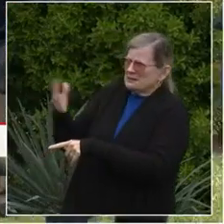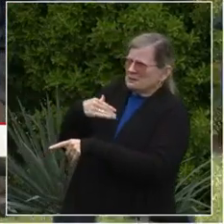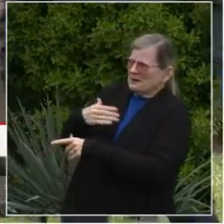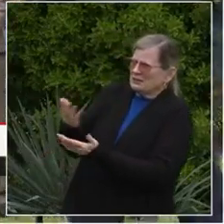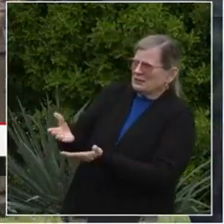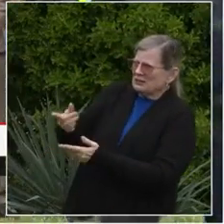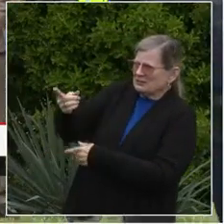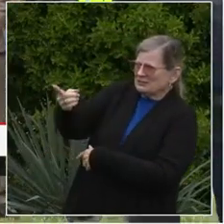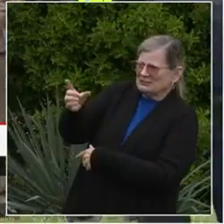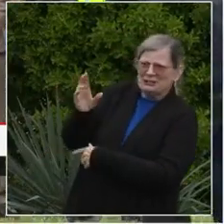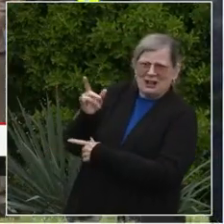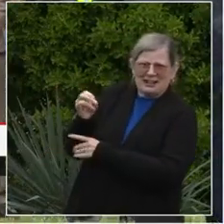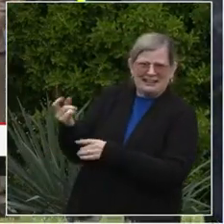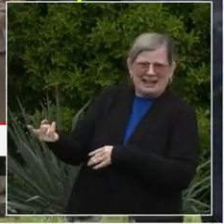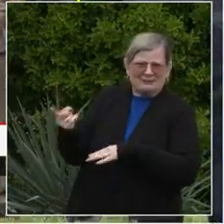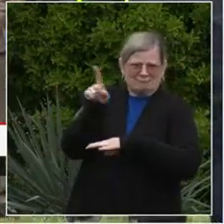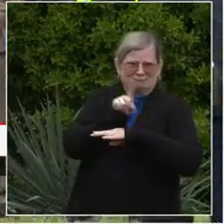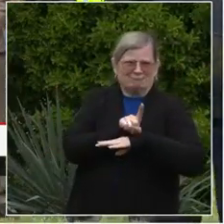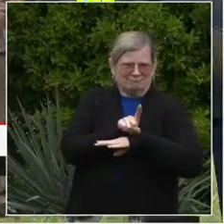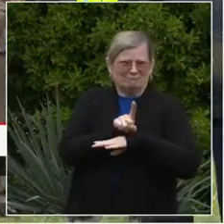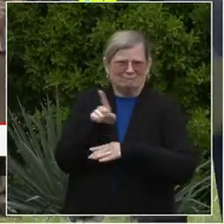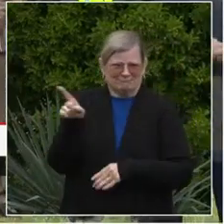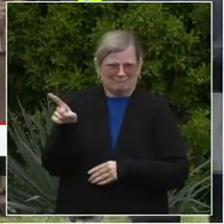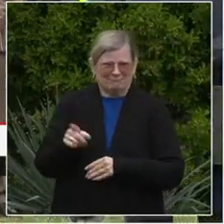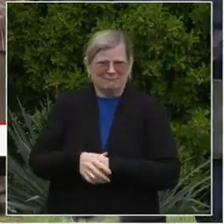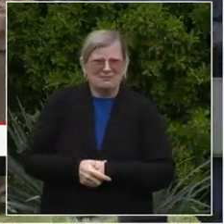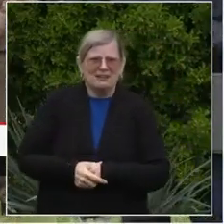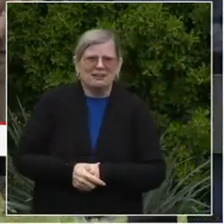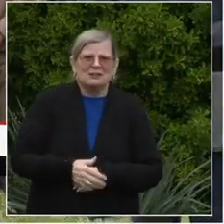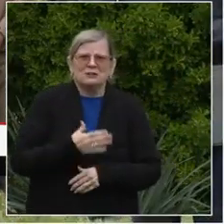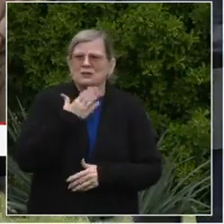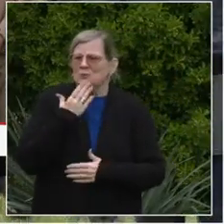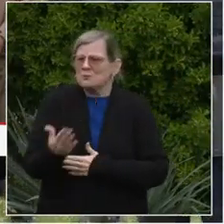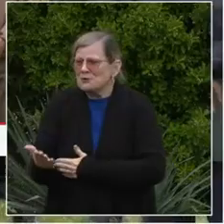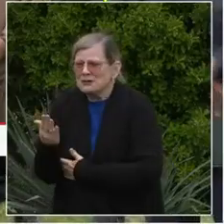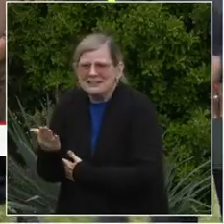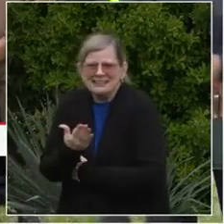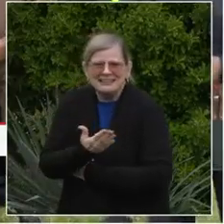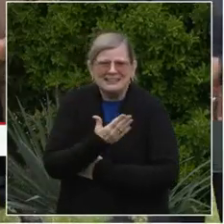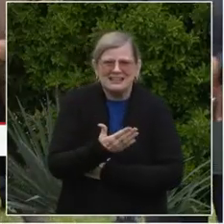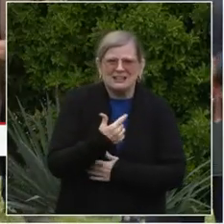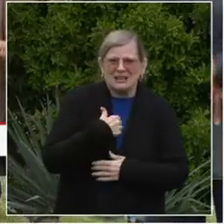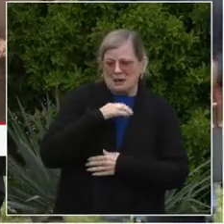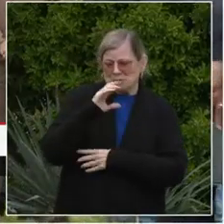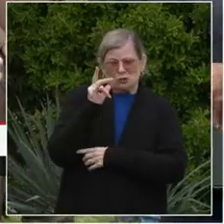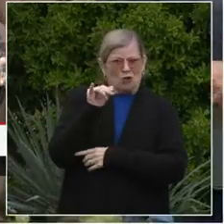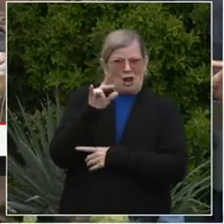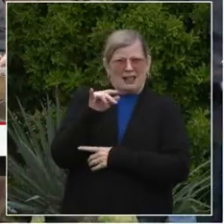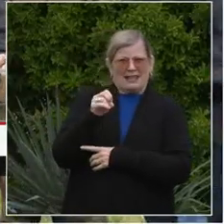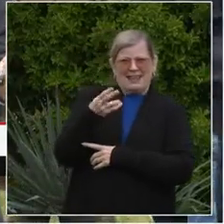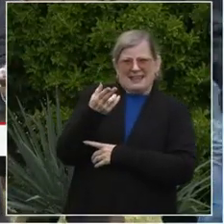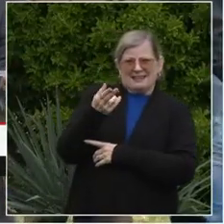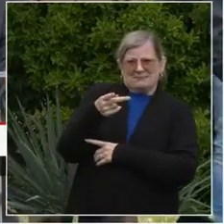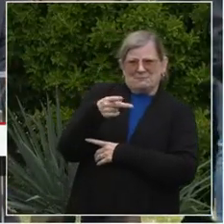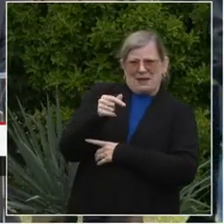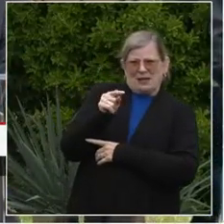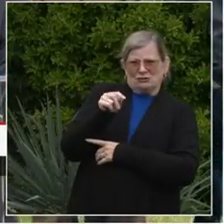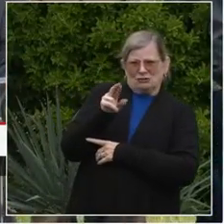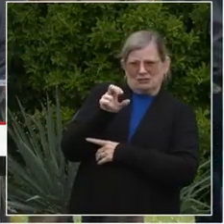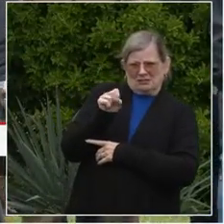Thank you, Chief, and thank you, Madam Mayor. Good morning. I'm Charlie Patterson, the Special Agent in charge of the Washington Field Division of